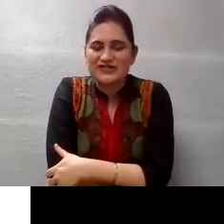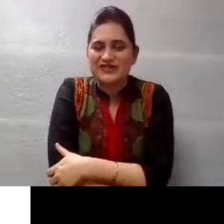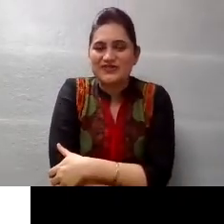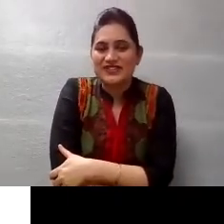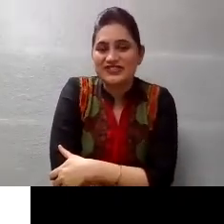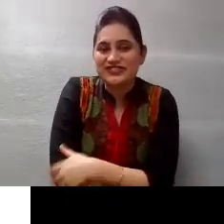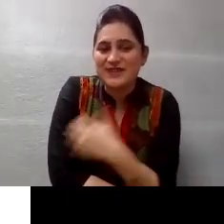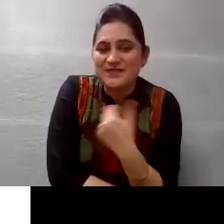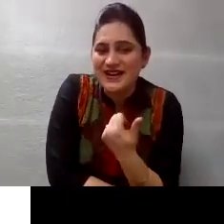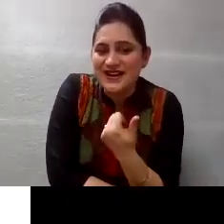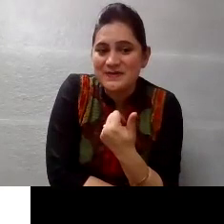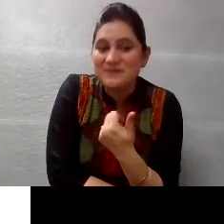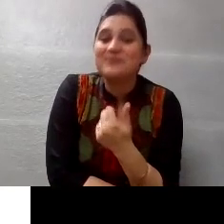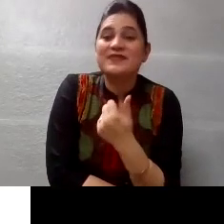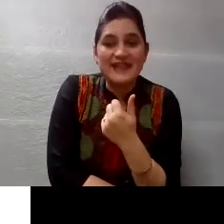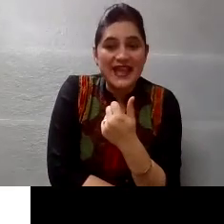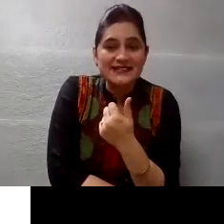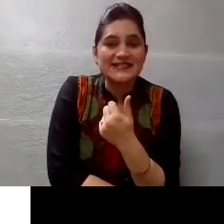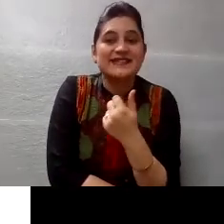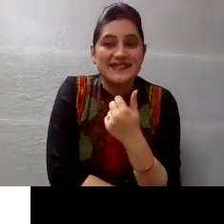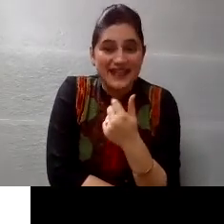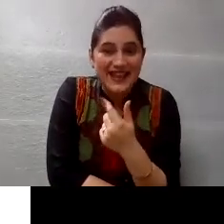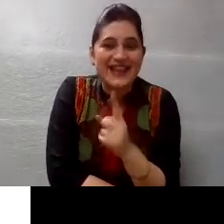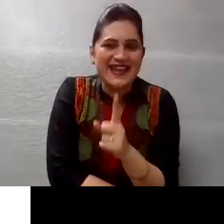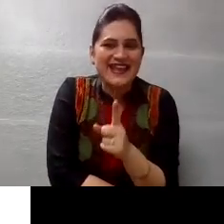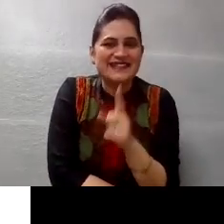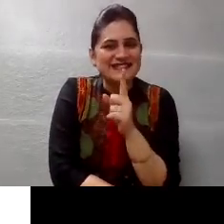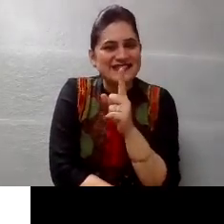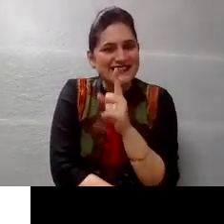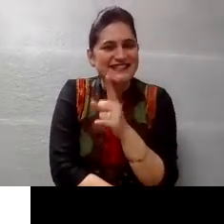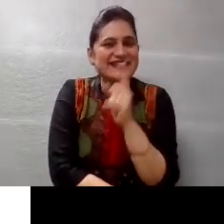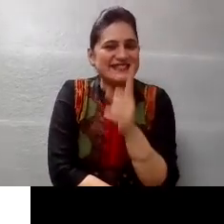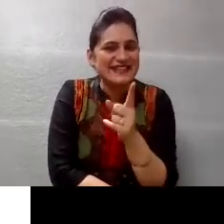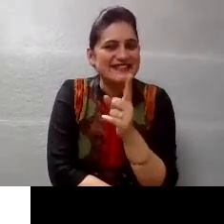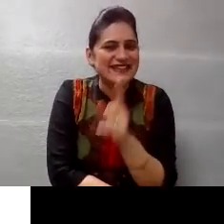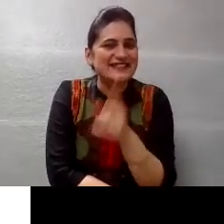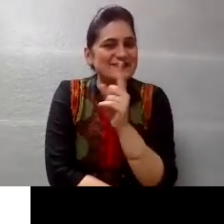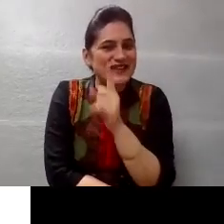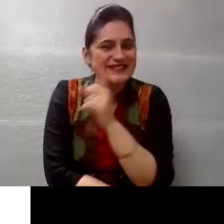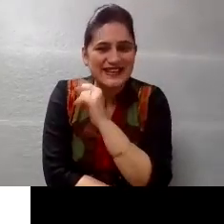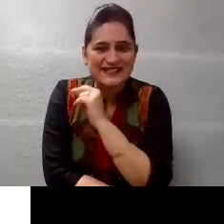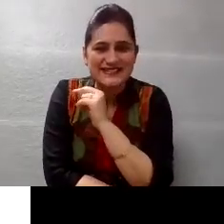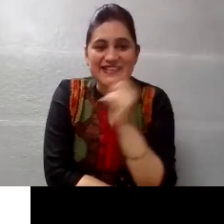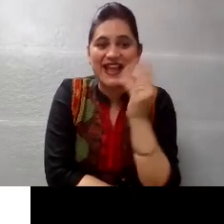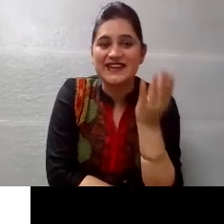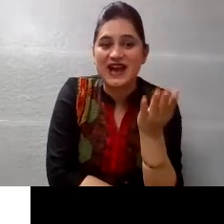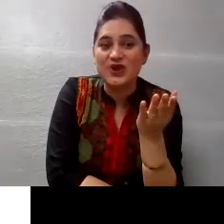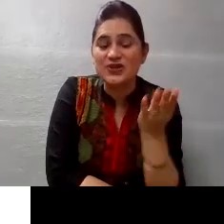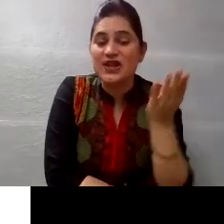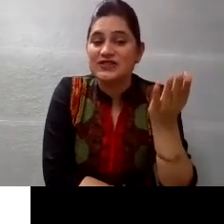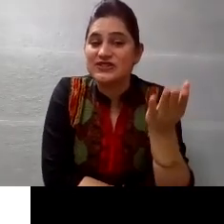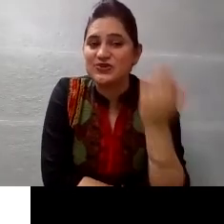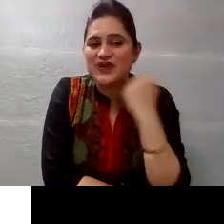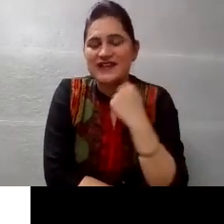me children. Which number? Yes. Yes. Sixty. Six tens makes 60. And